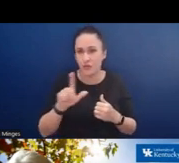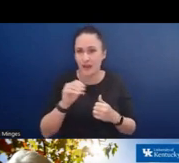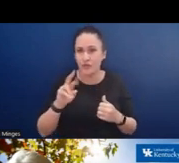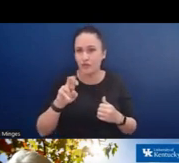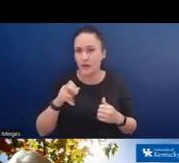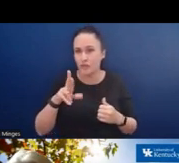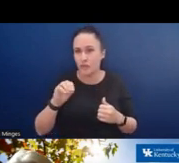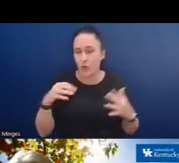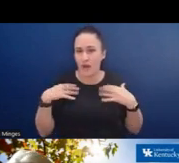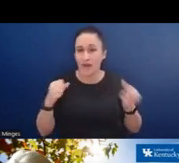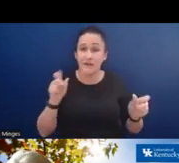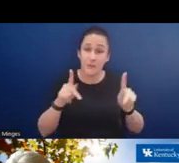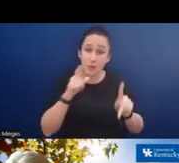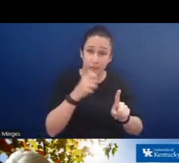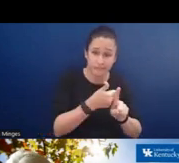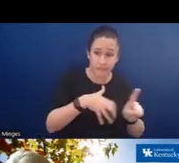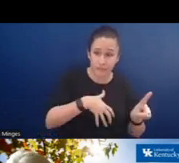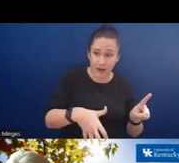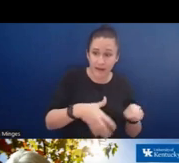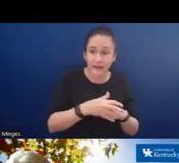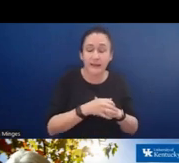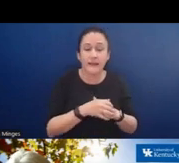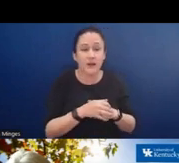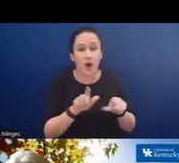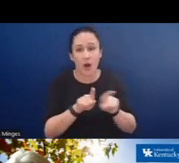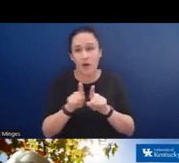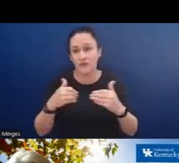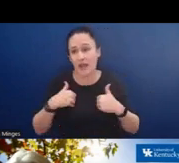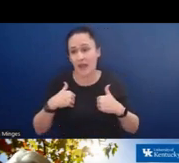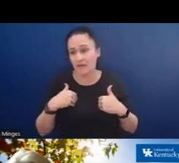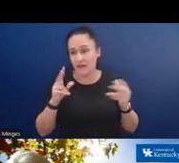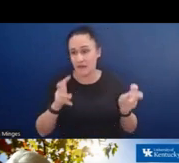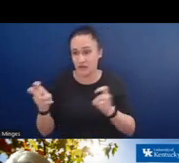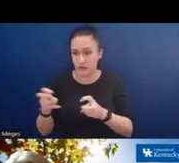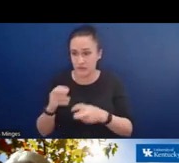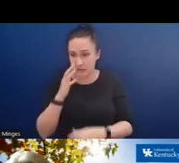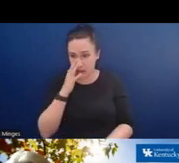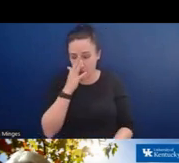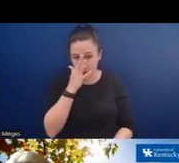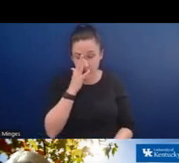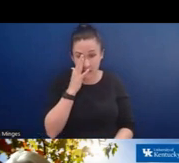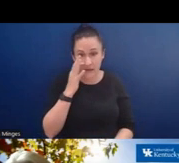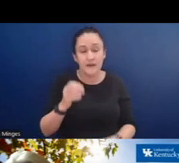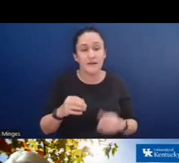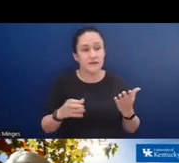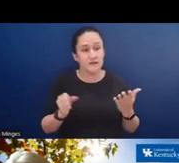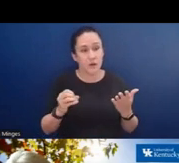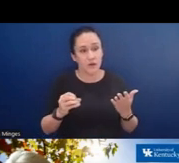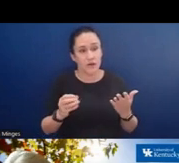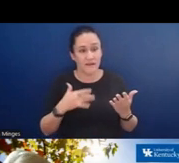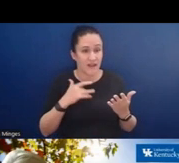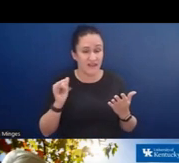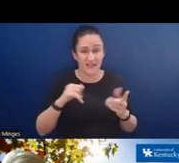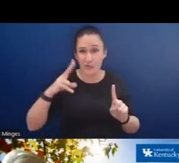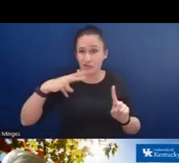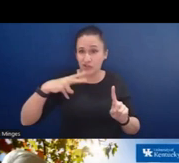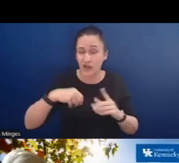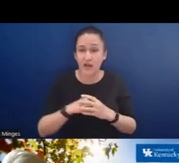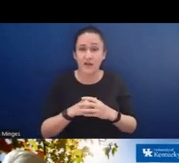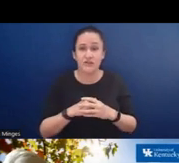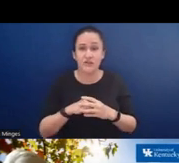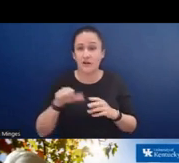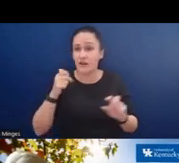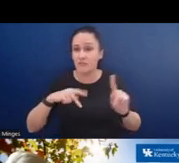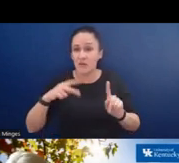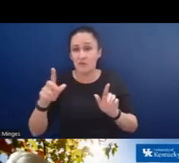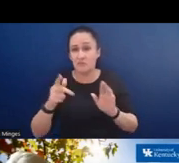people who were pregnant also had issues, and these were low scored items, like feeling safe in their environment. They felt judged or stigmatized